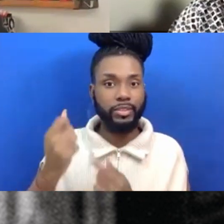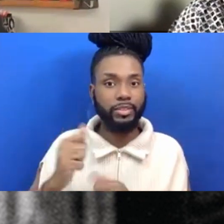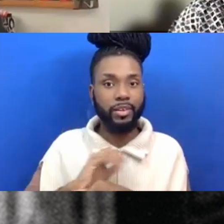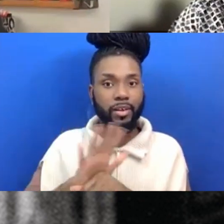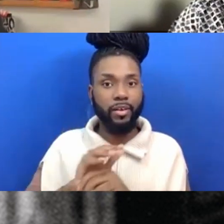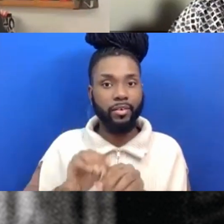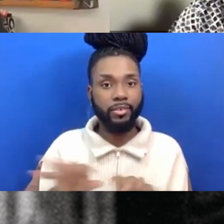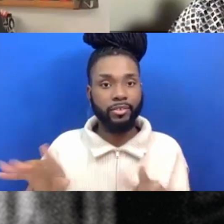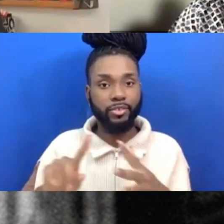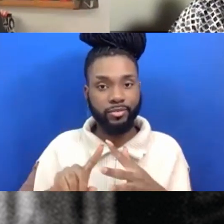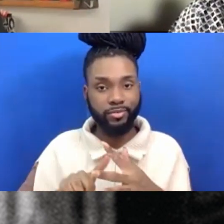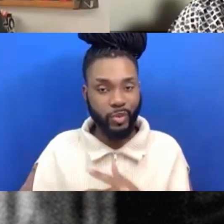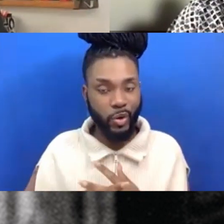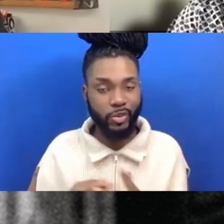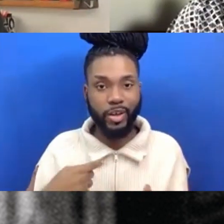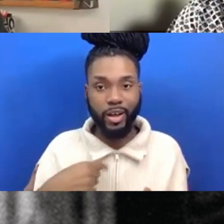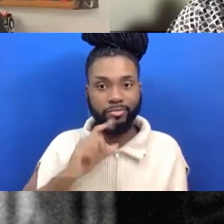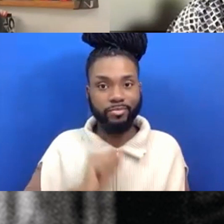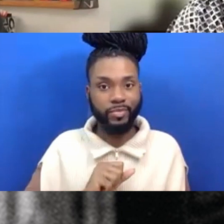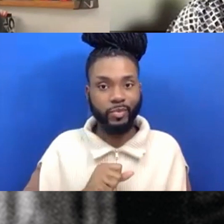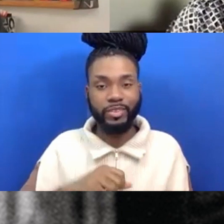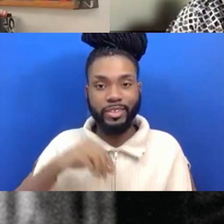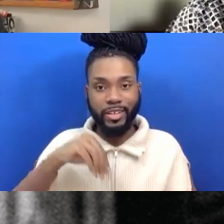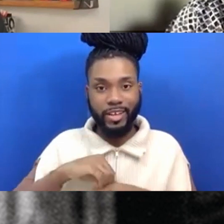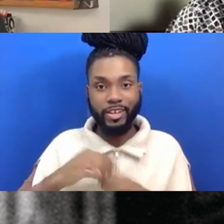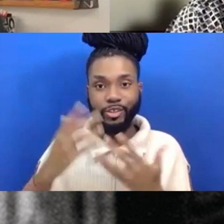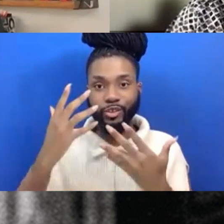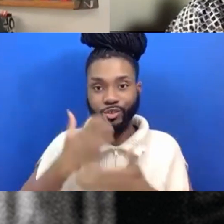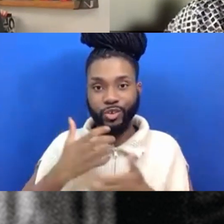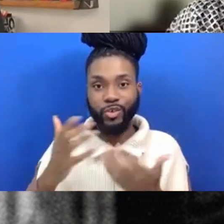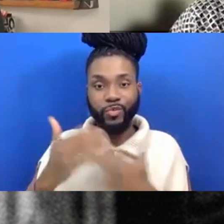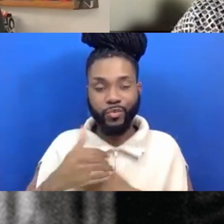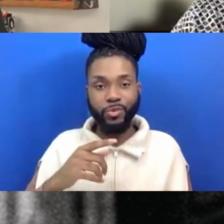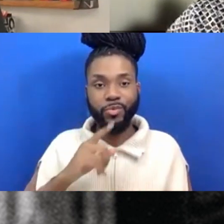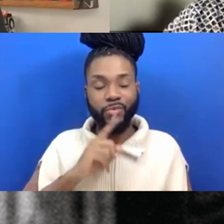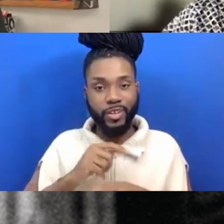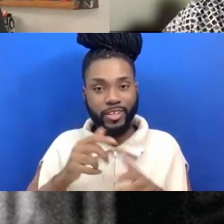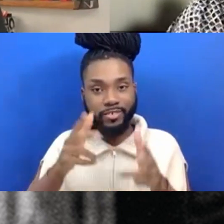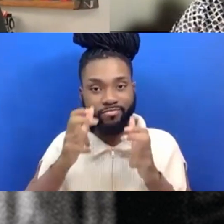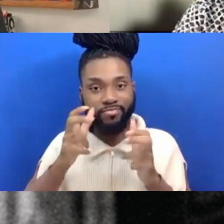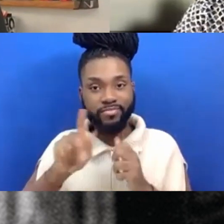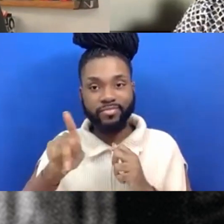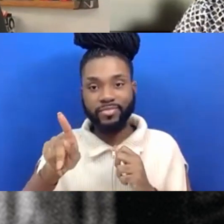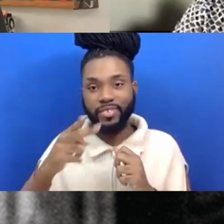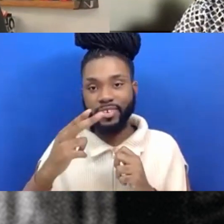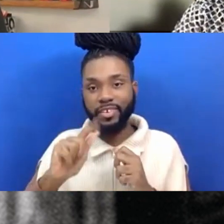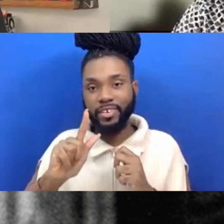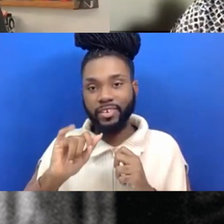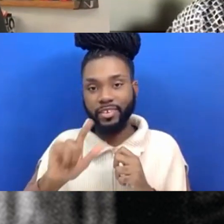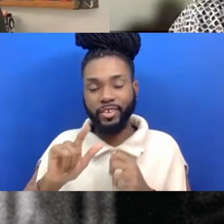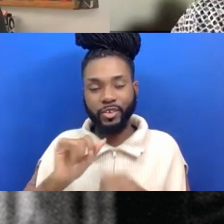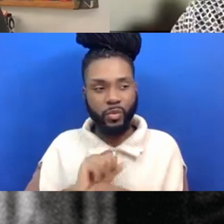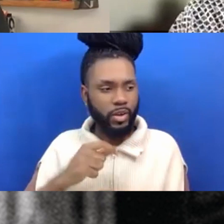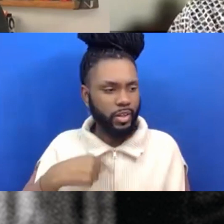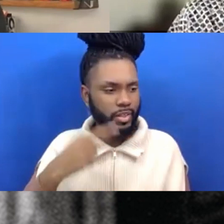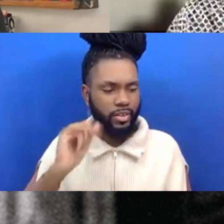a corner in a dark room, intensely consuming Kahlil's work. Black Mary, wasn't it? It was